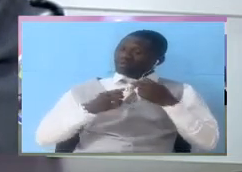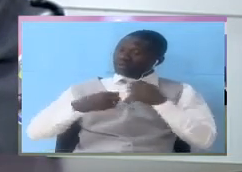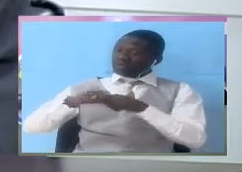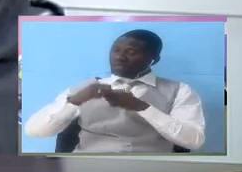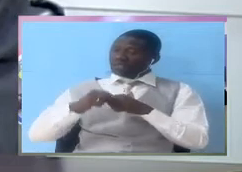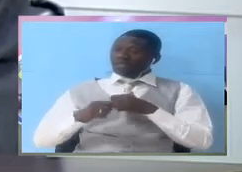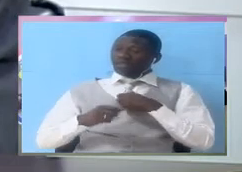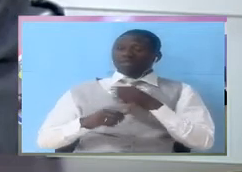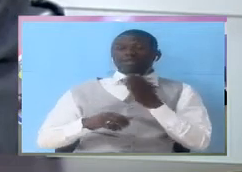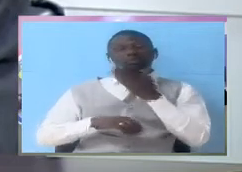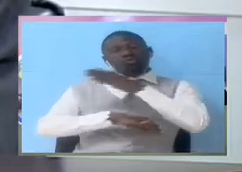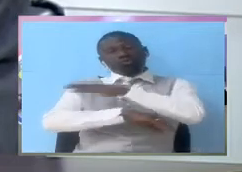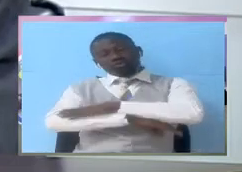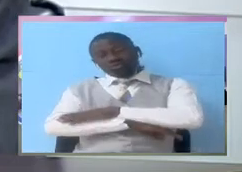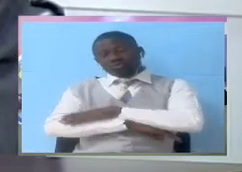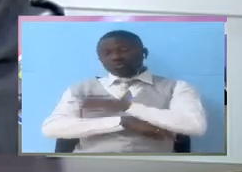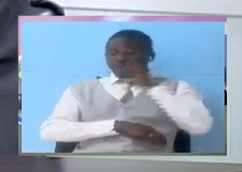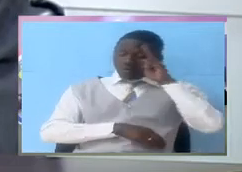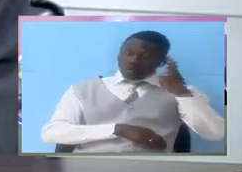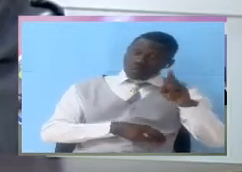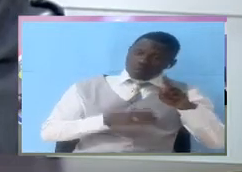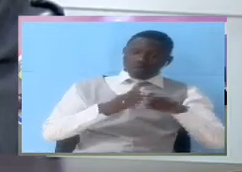home, or from the university.